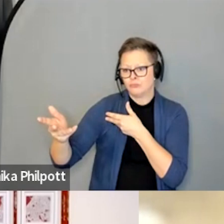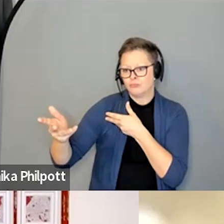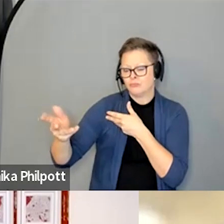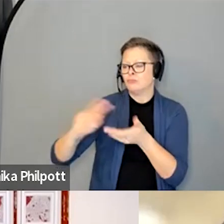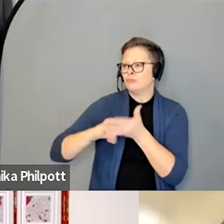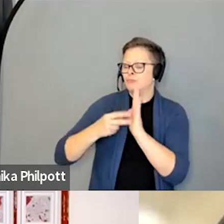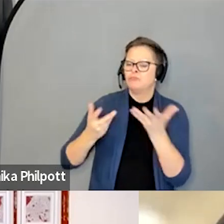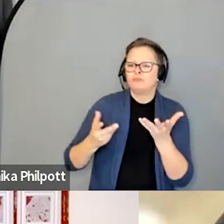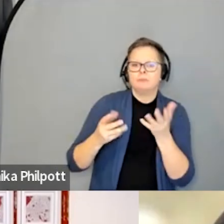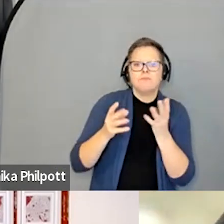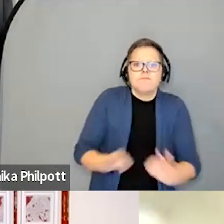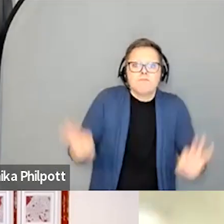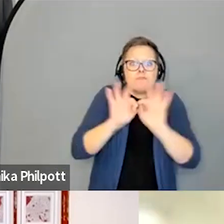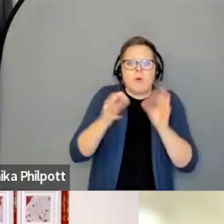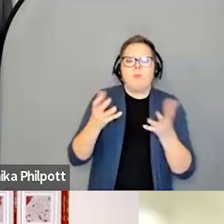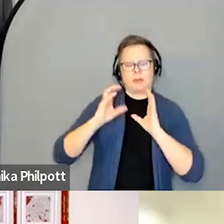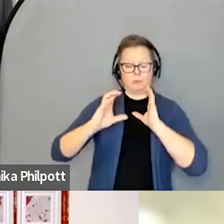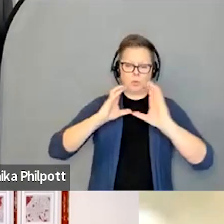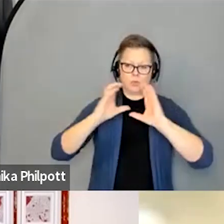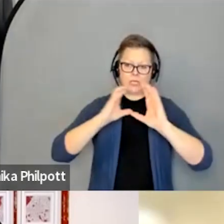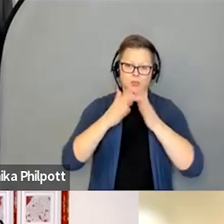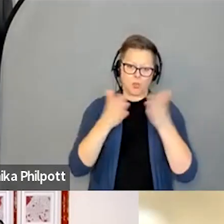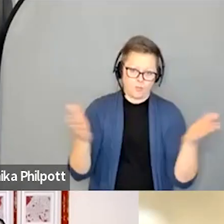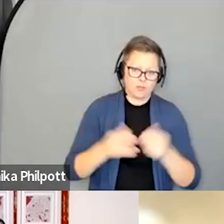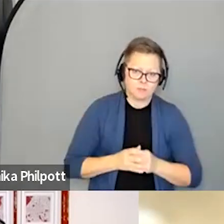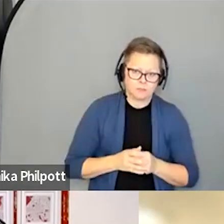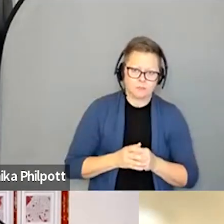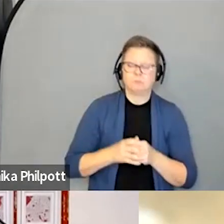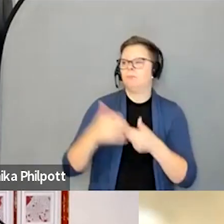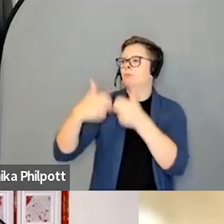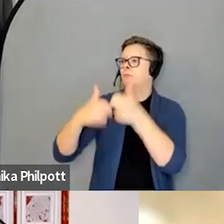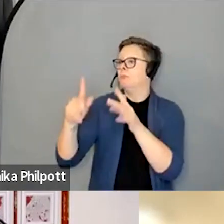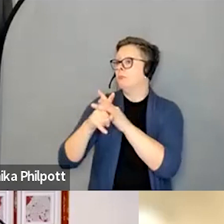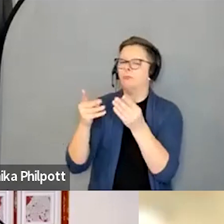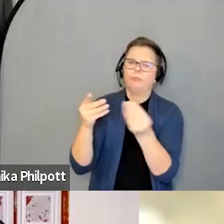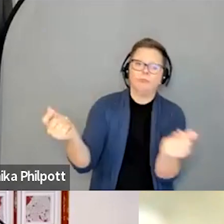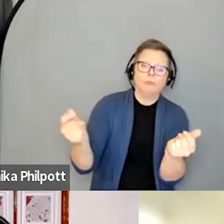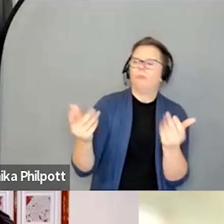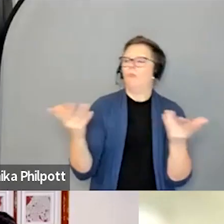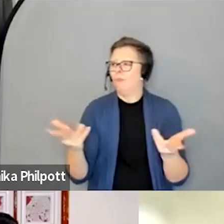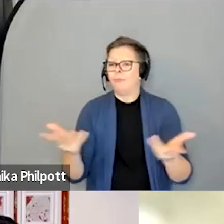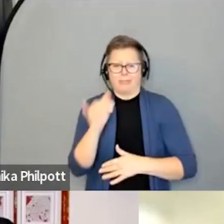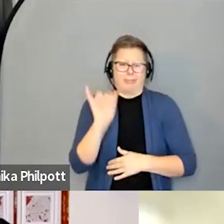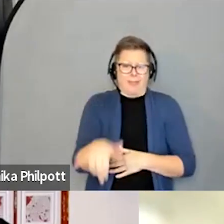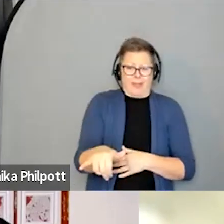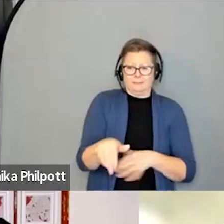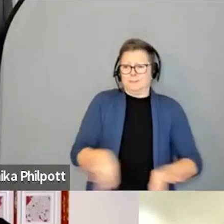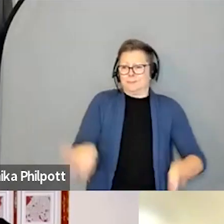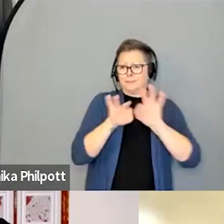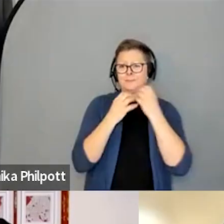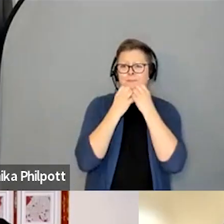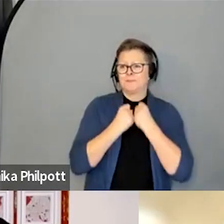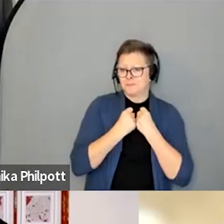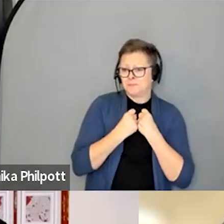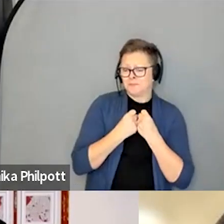more communication and problem solving when it comes to working with disabilities. It's just, being a bit